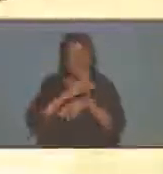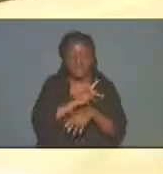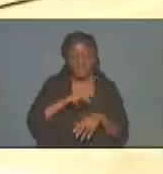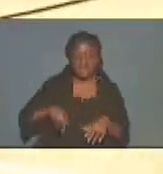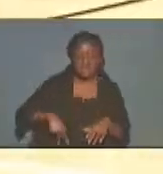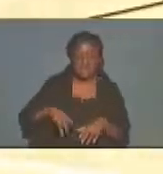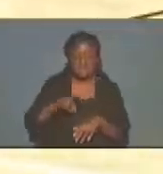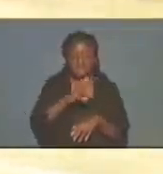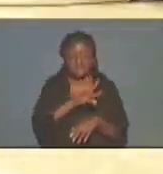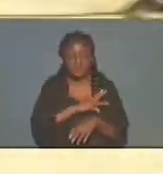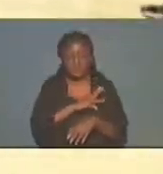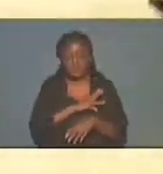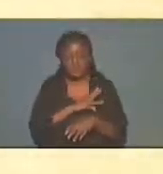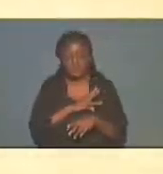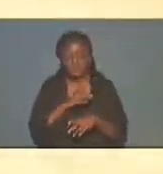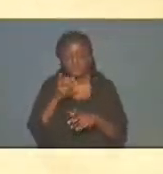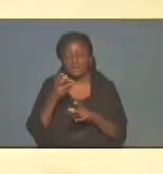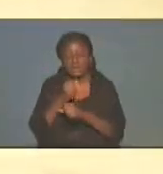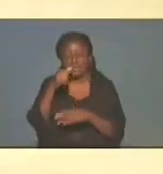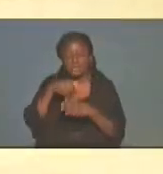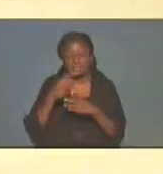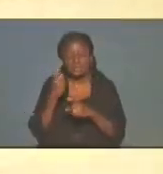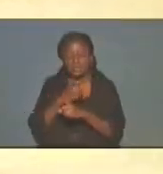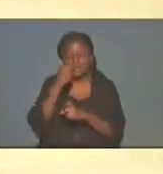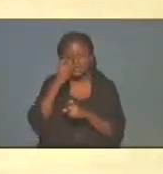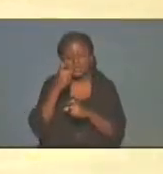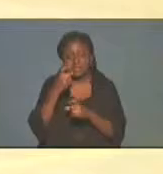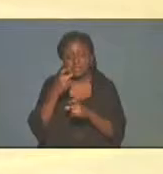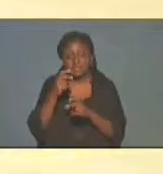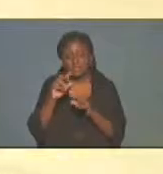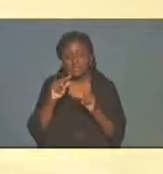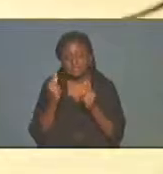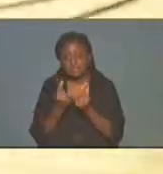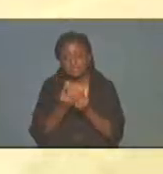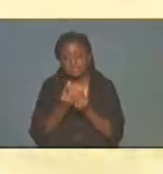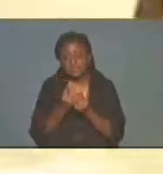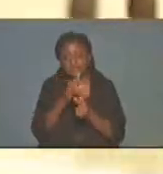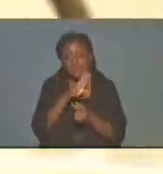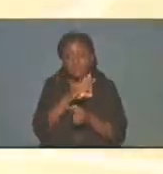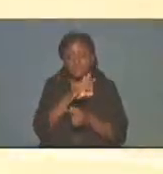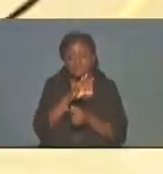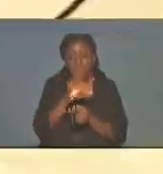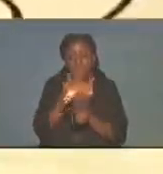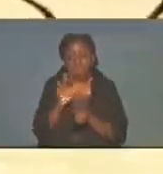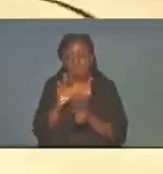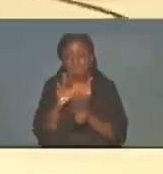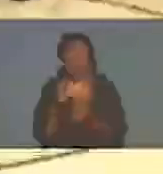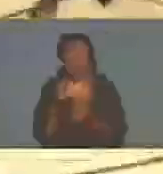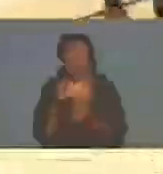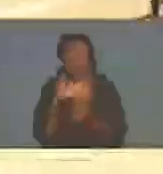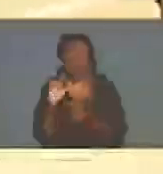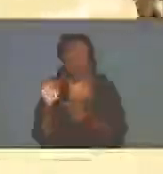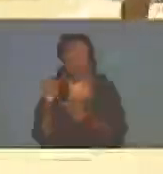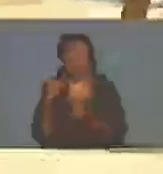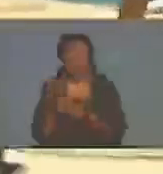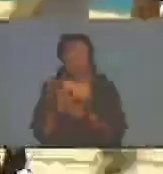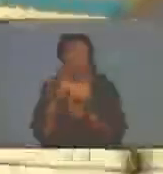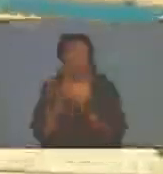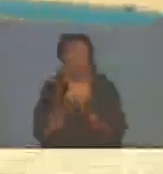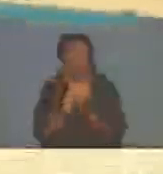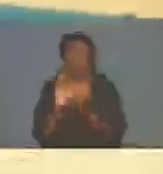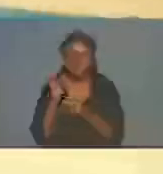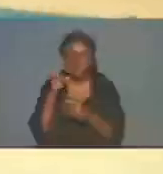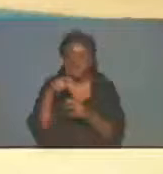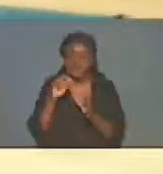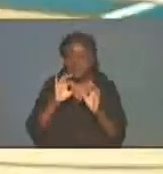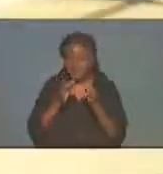winner's bracket, cruising to a 76-49 win. We had to go back to the drawing board and really fix our defense.